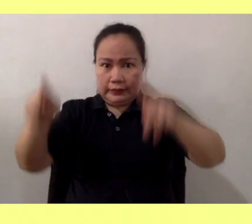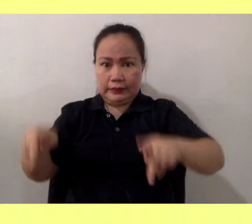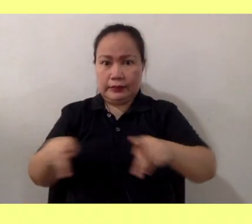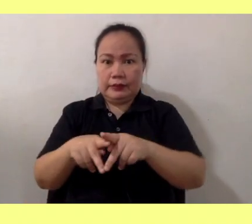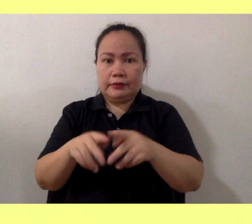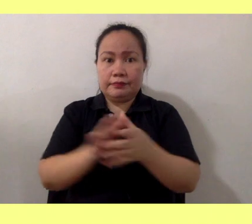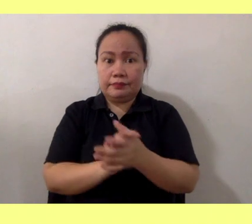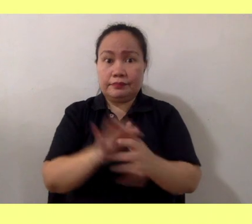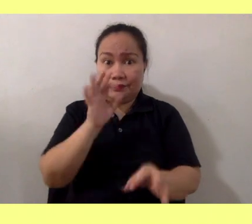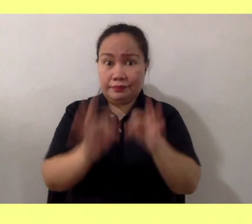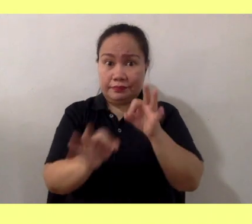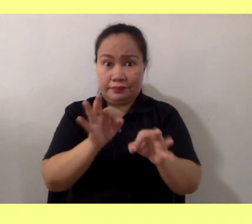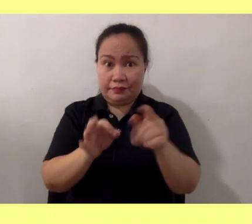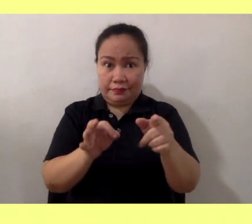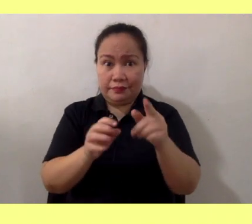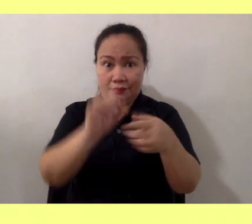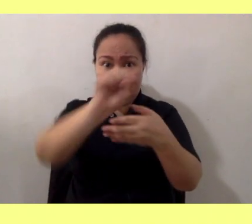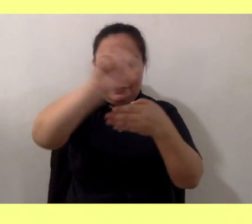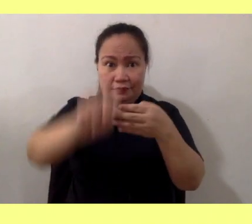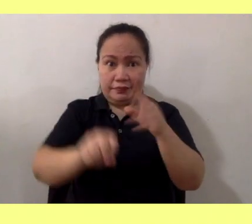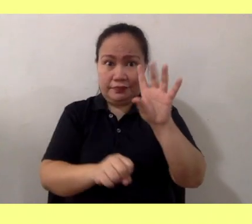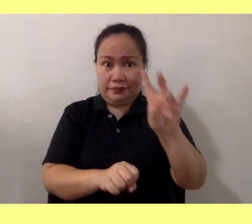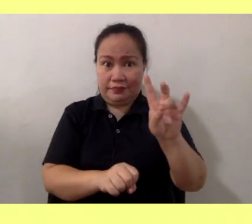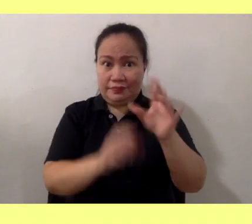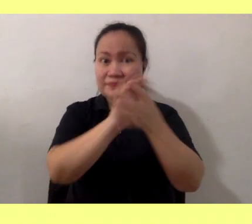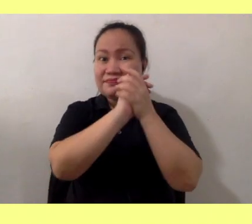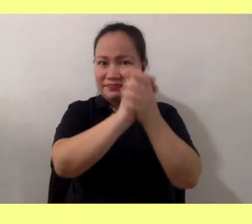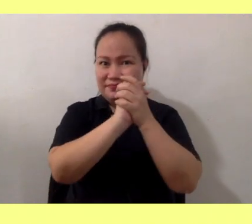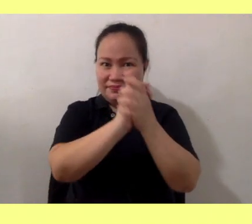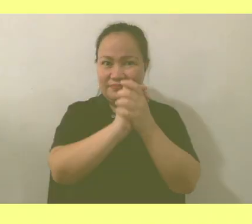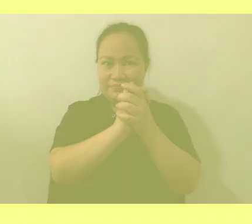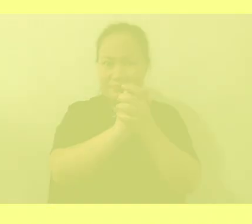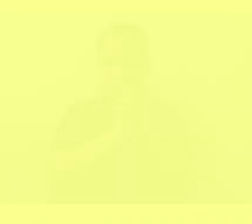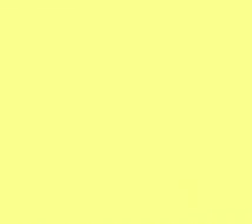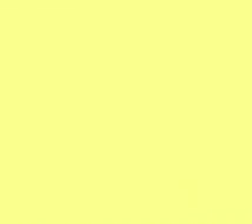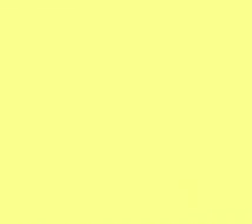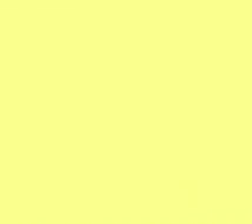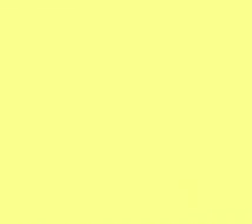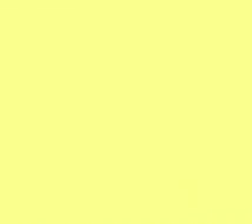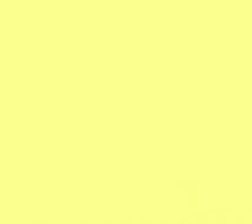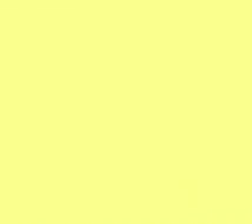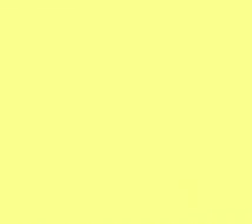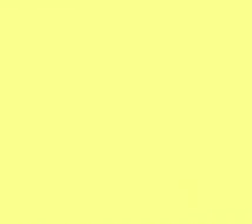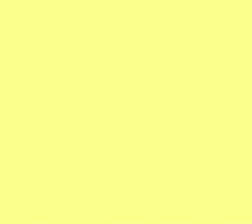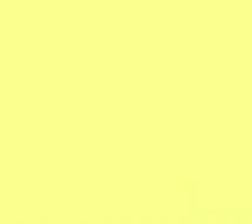nandyan sila. Okay, so if you got 7, congratulations.